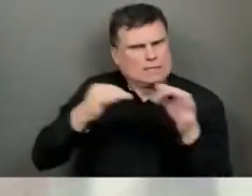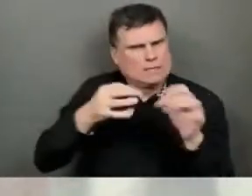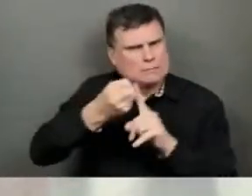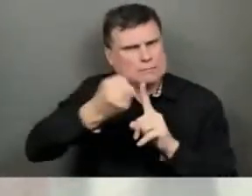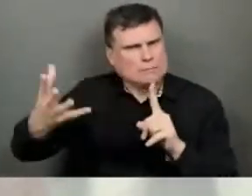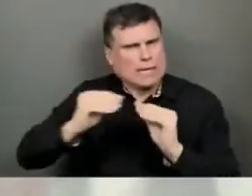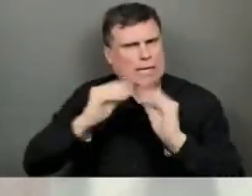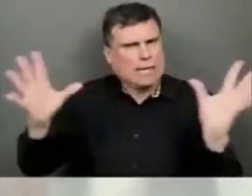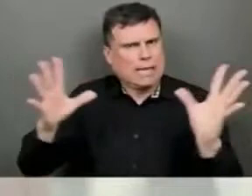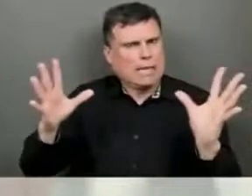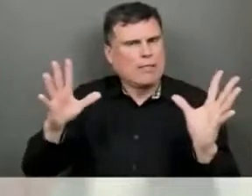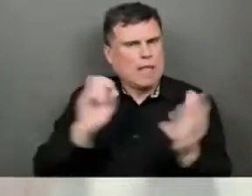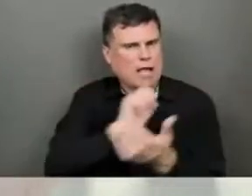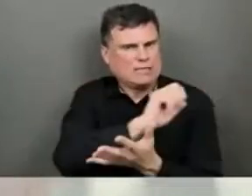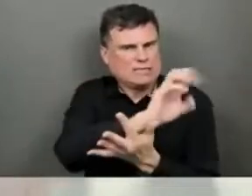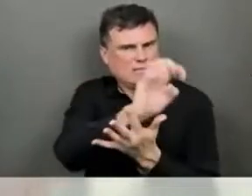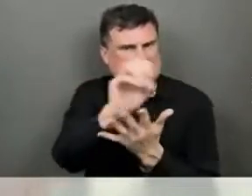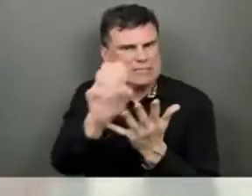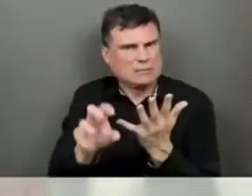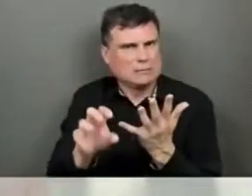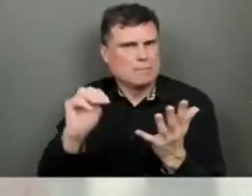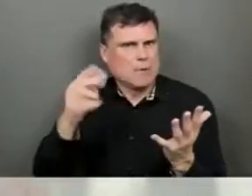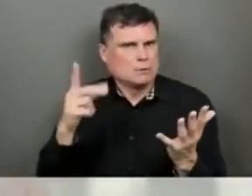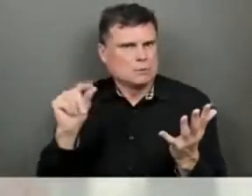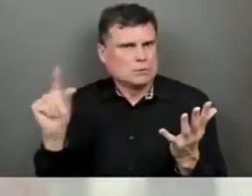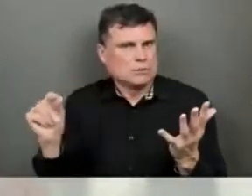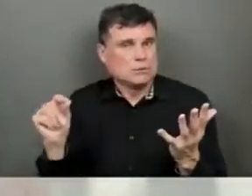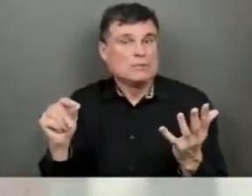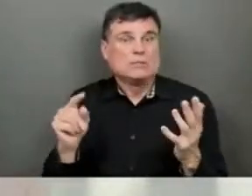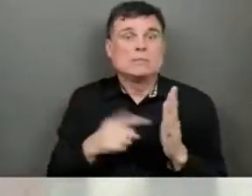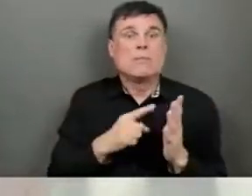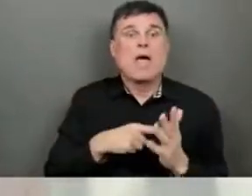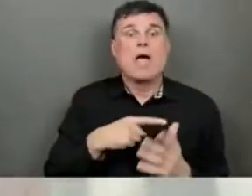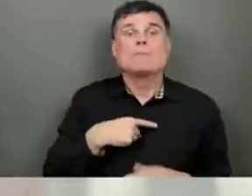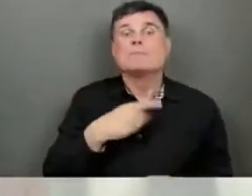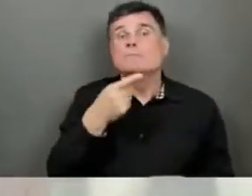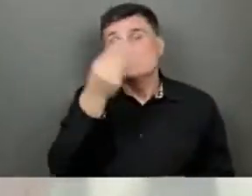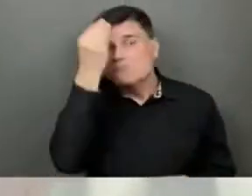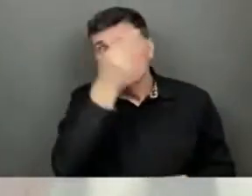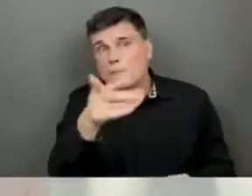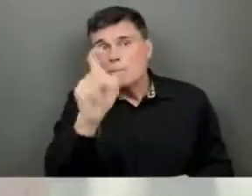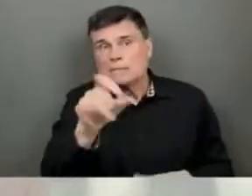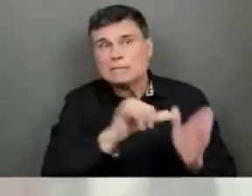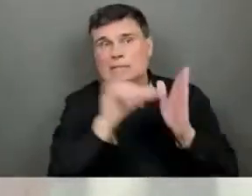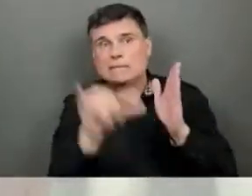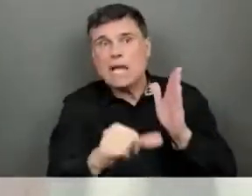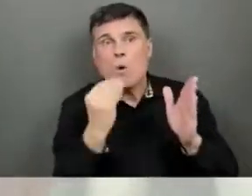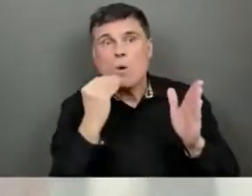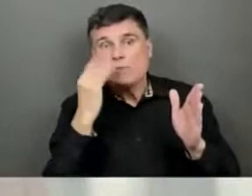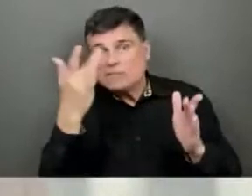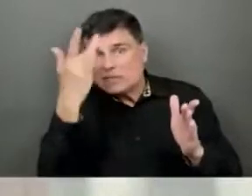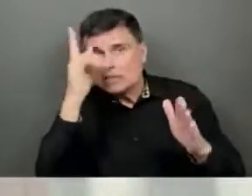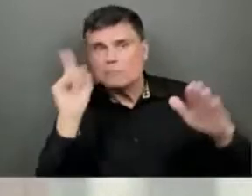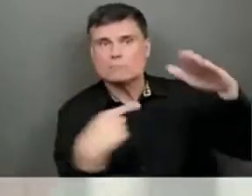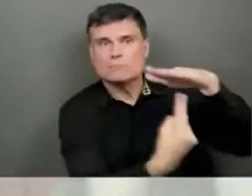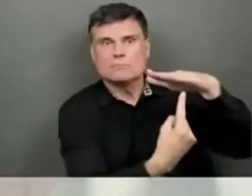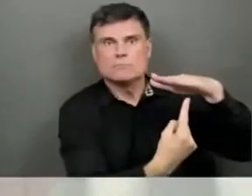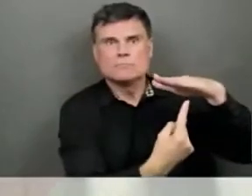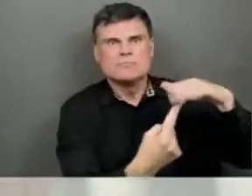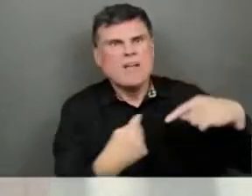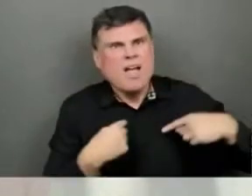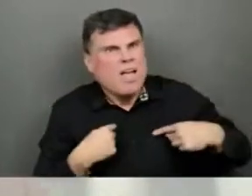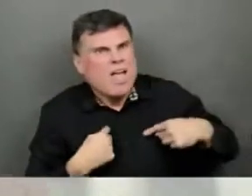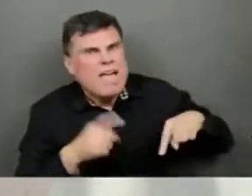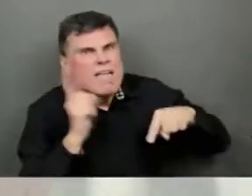stay home when they're sick, when they can't feed their child, or they can't have no way of, they don't have any sick leave, they